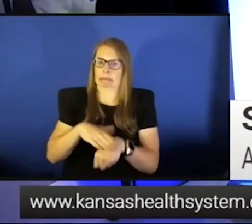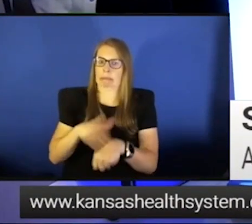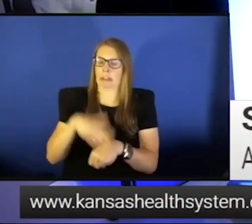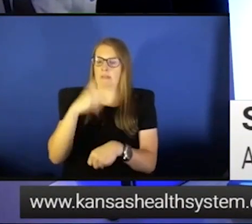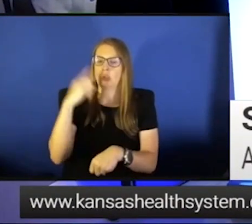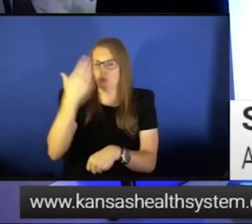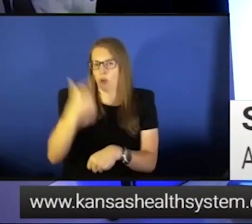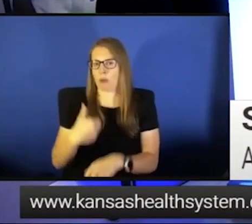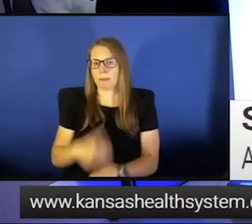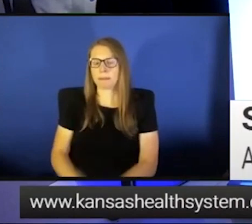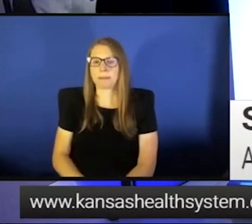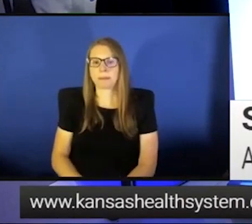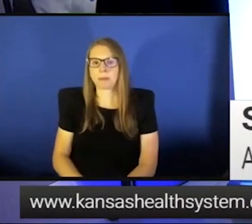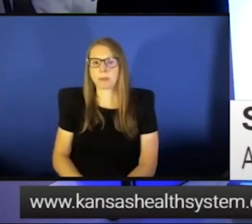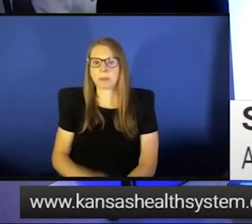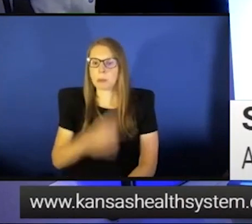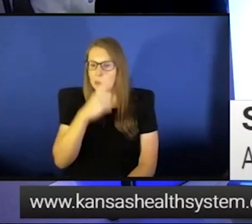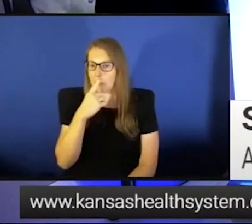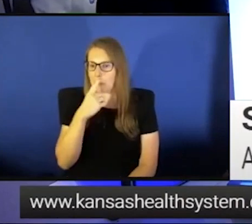work. So,